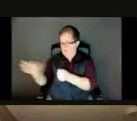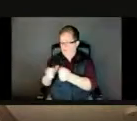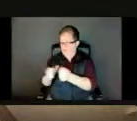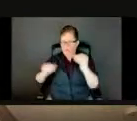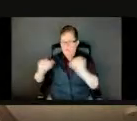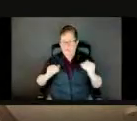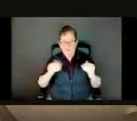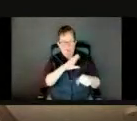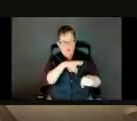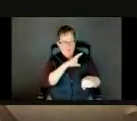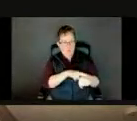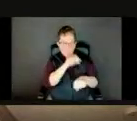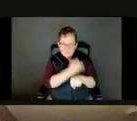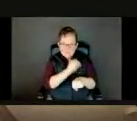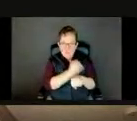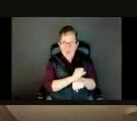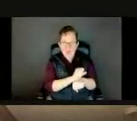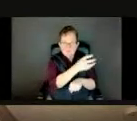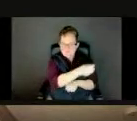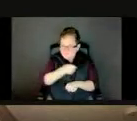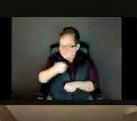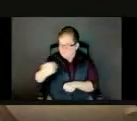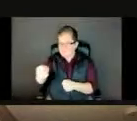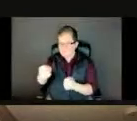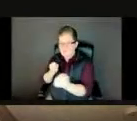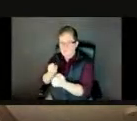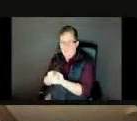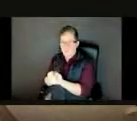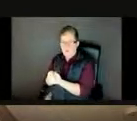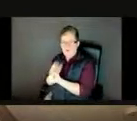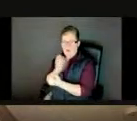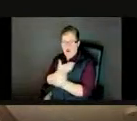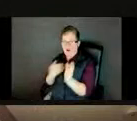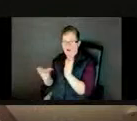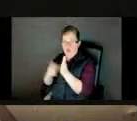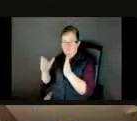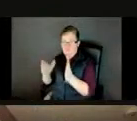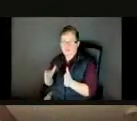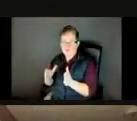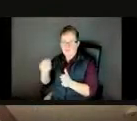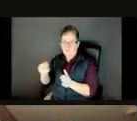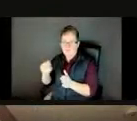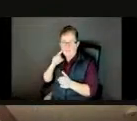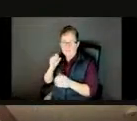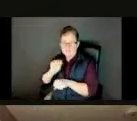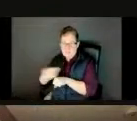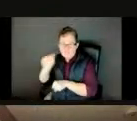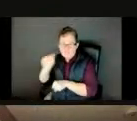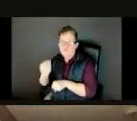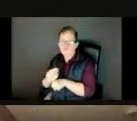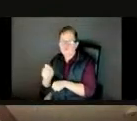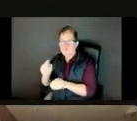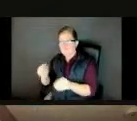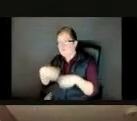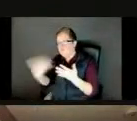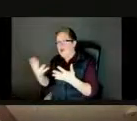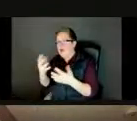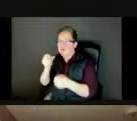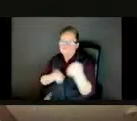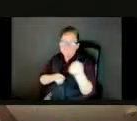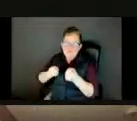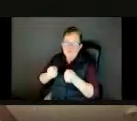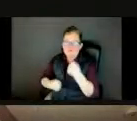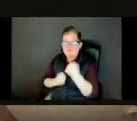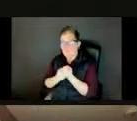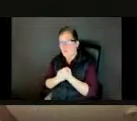to then support the efforts of our contractors. We provide vehicle support, heavy